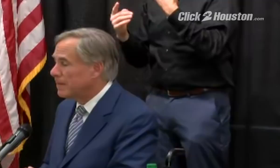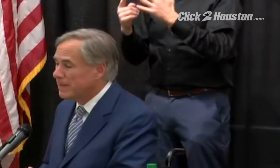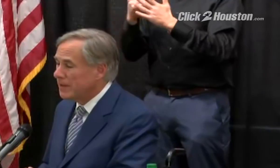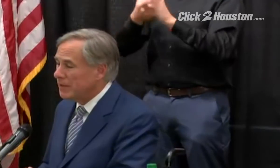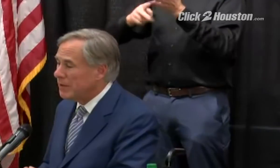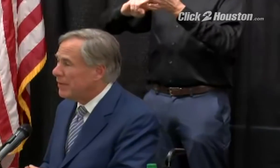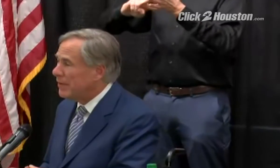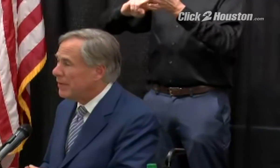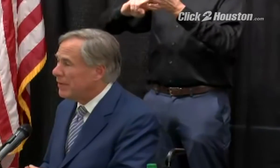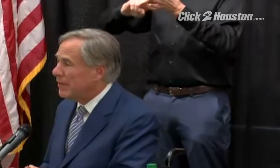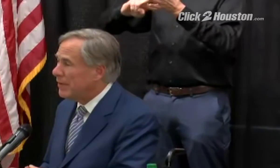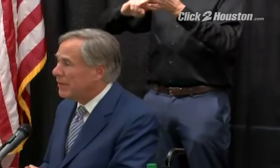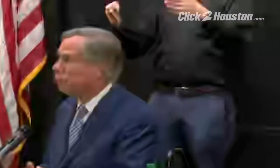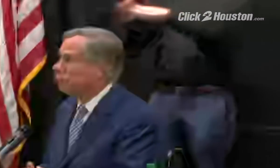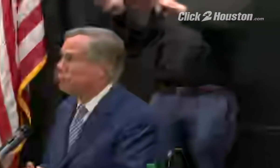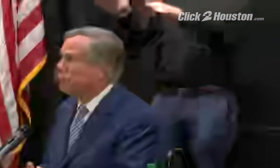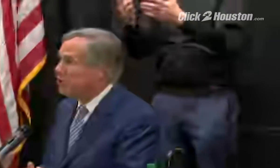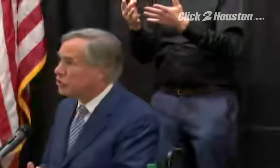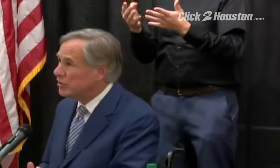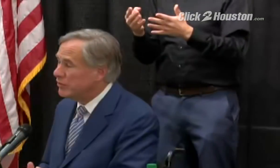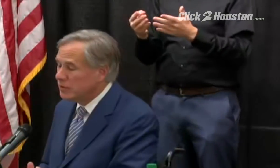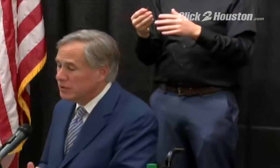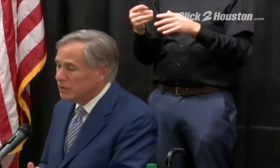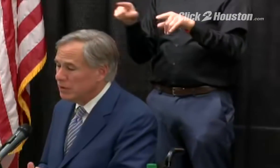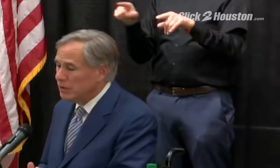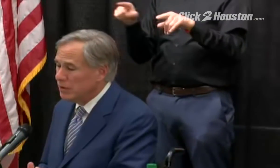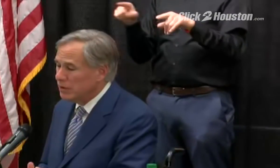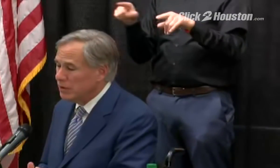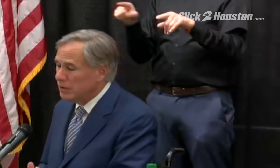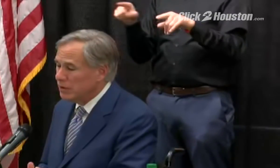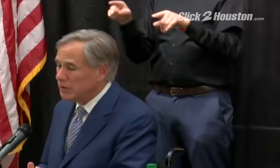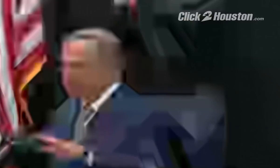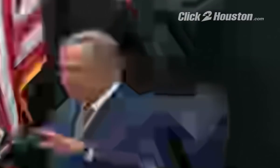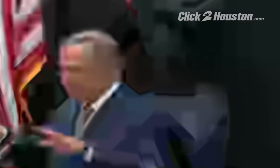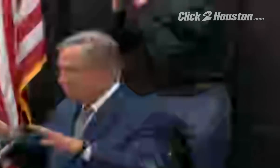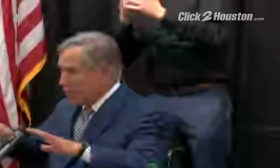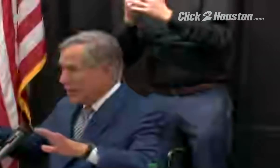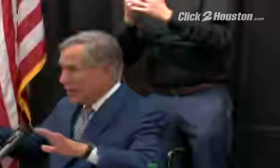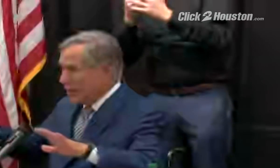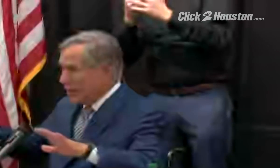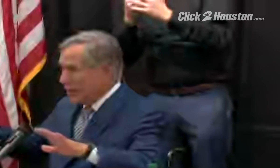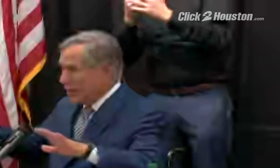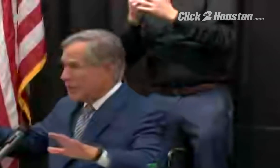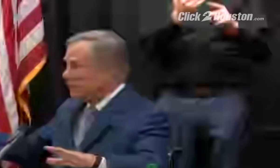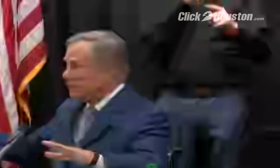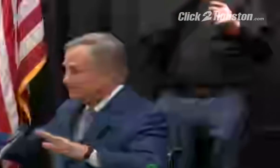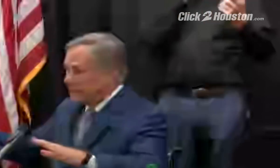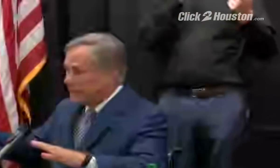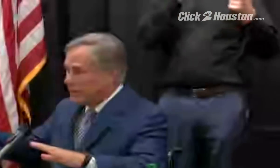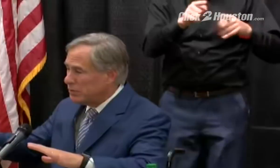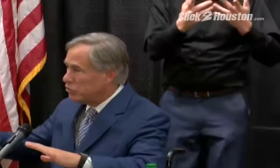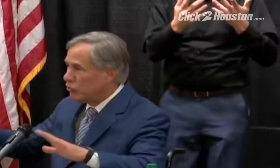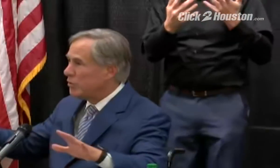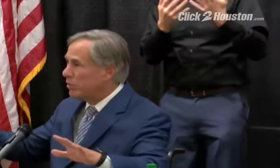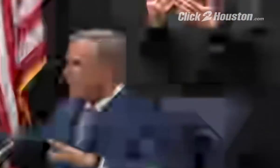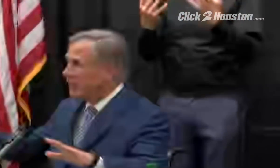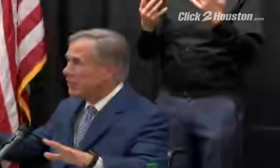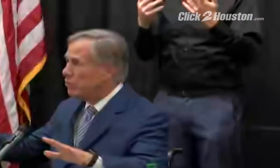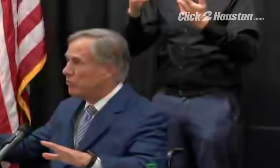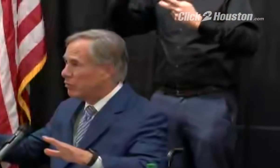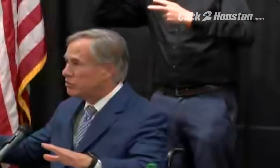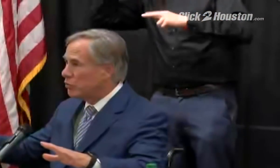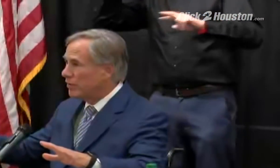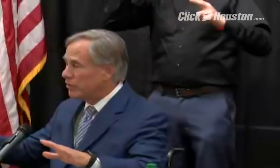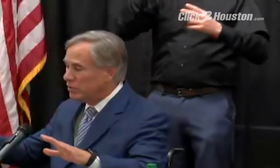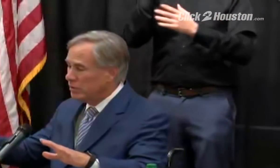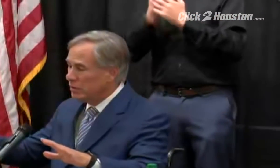misunderstanding about what a shutdown will not achieve. If you lock people down and try to prevent any